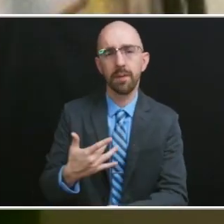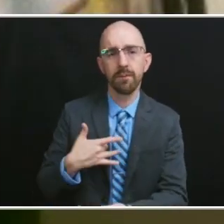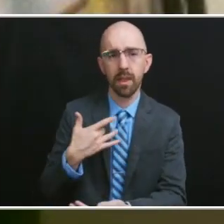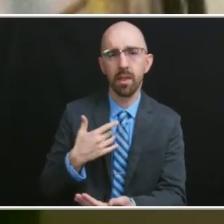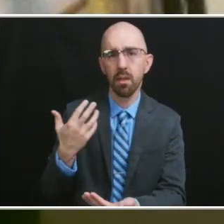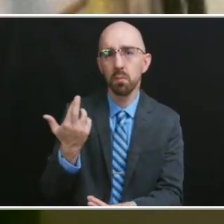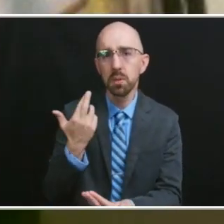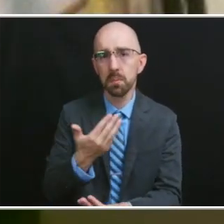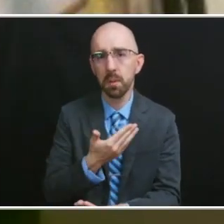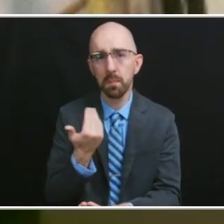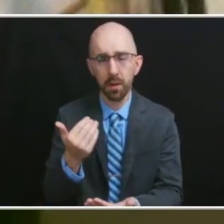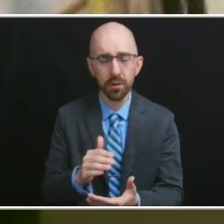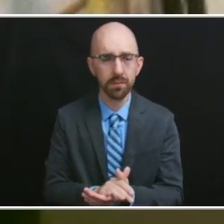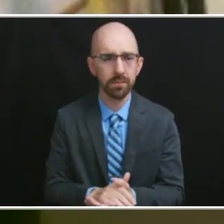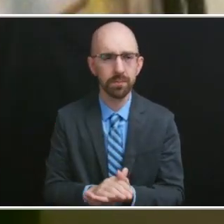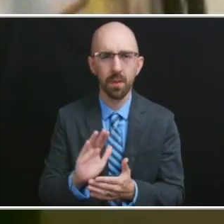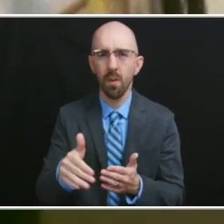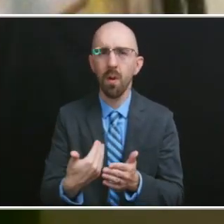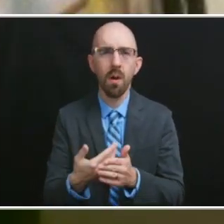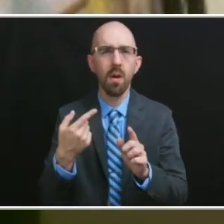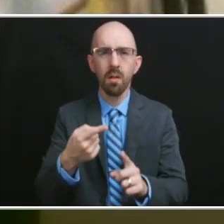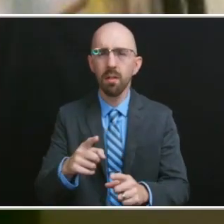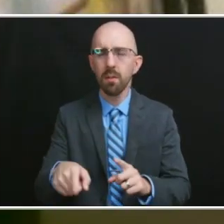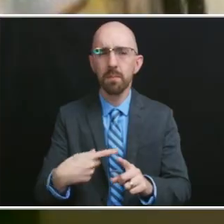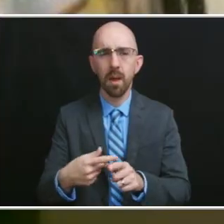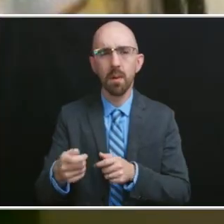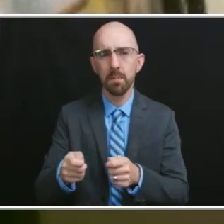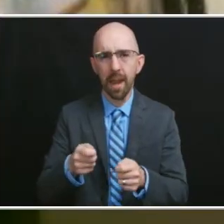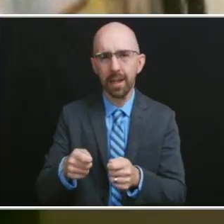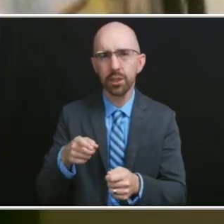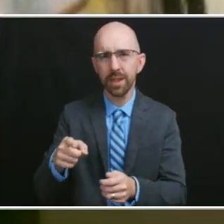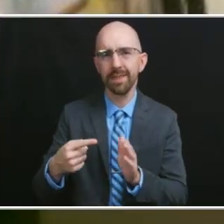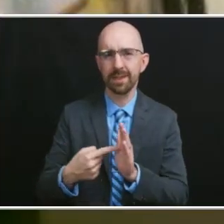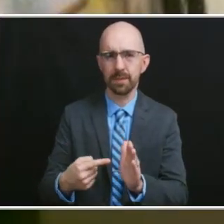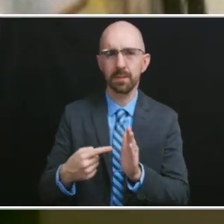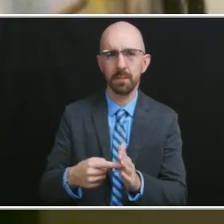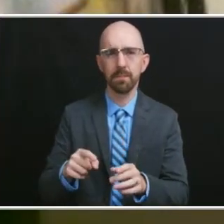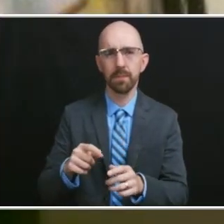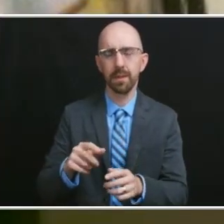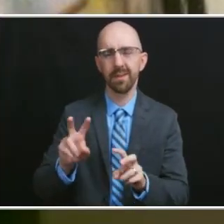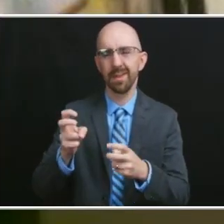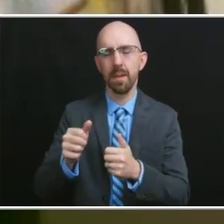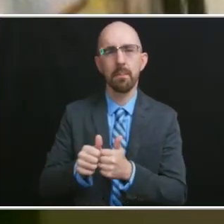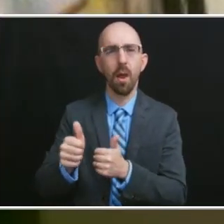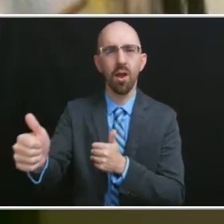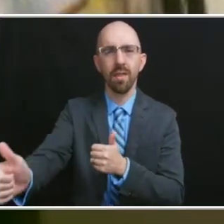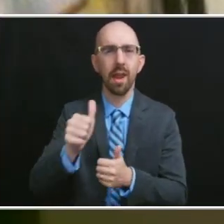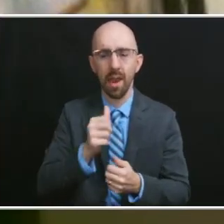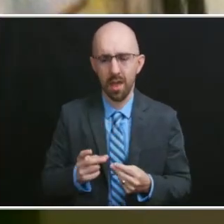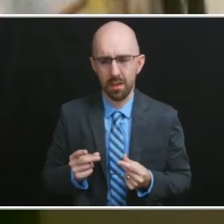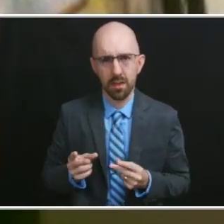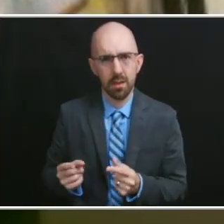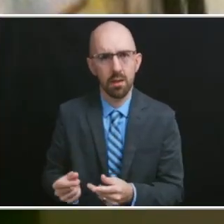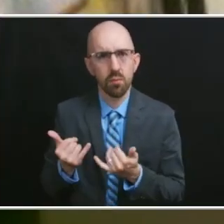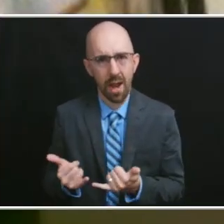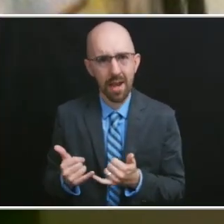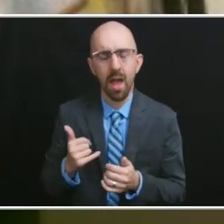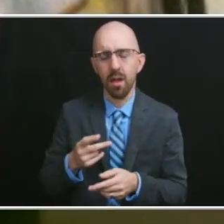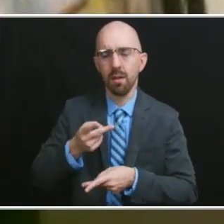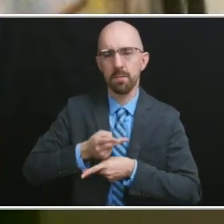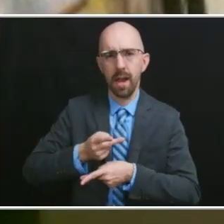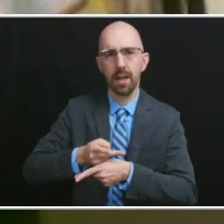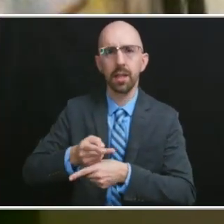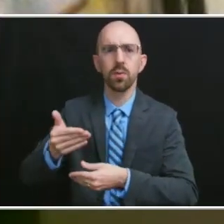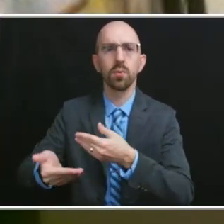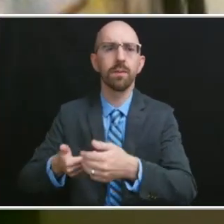better. It's all about managing Sjögren's as a marathon, really, rather than a sprint. It's through ongoing care, monitoring, and adjusting treatment